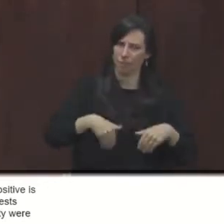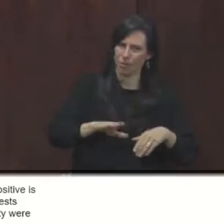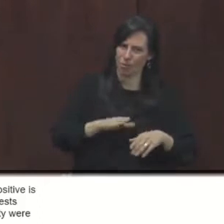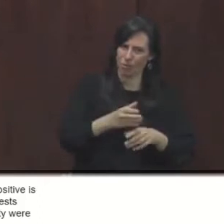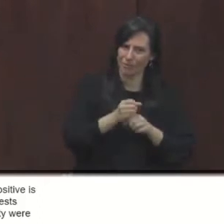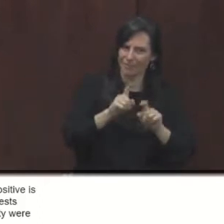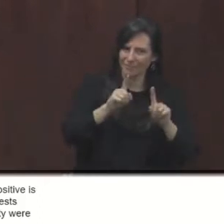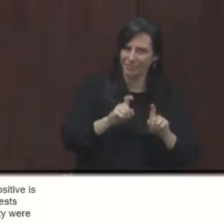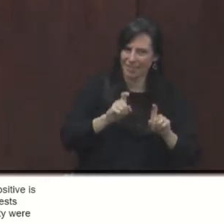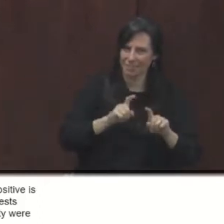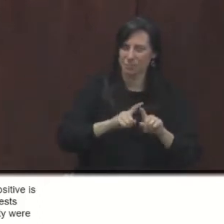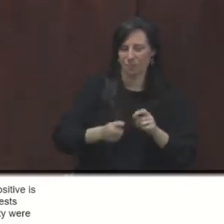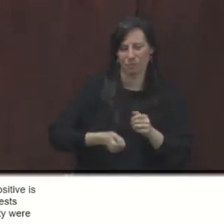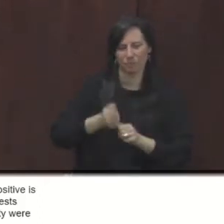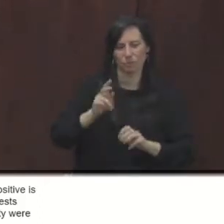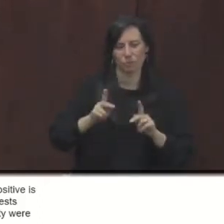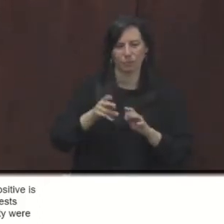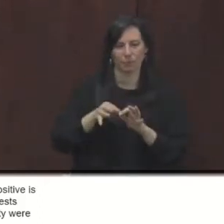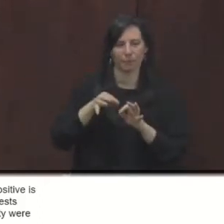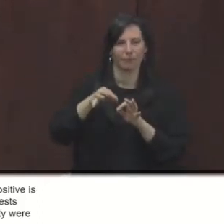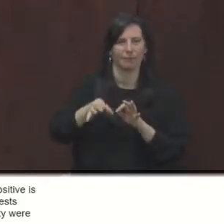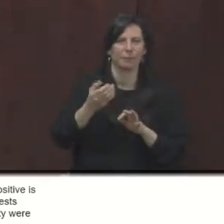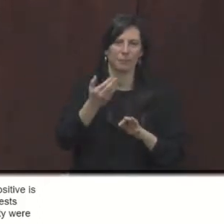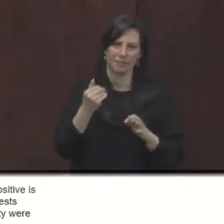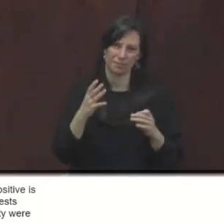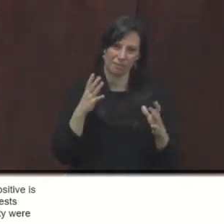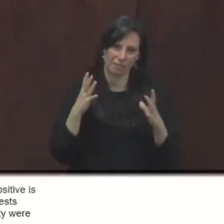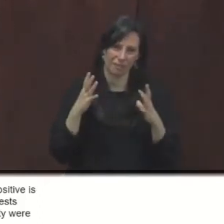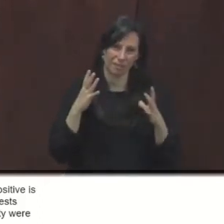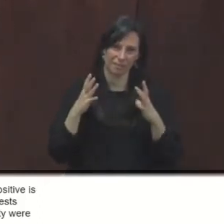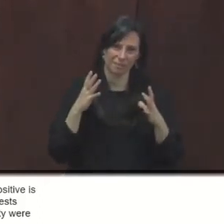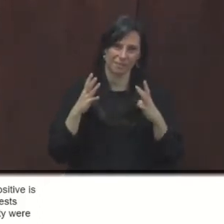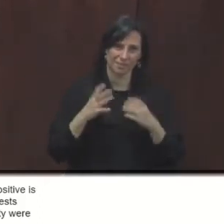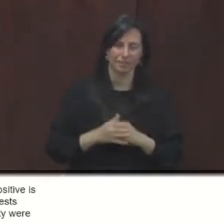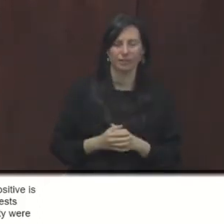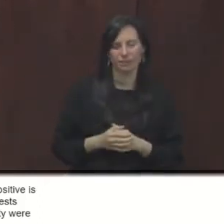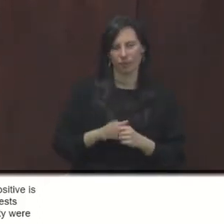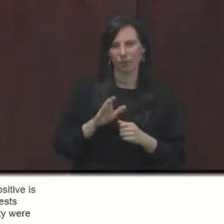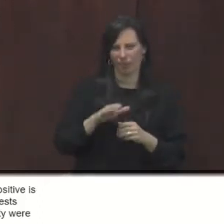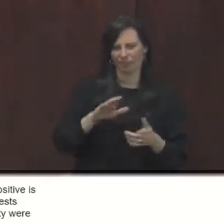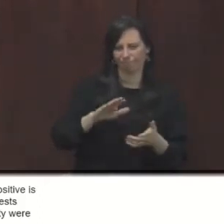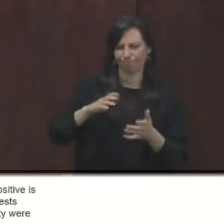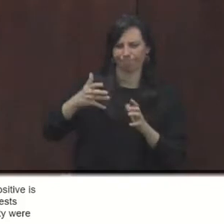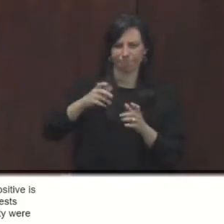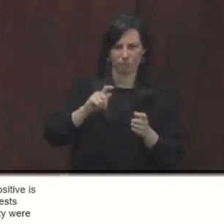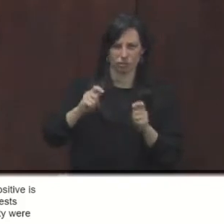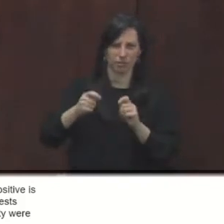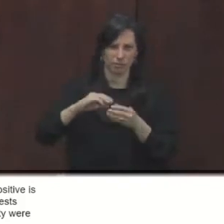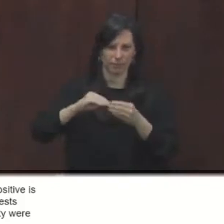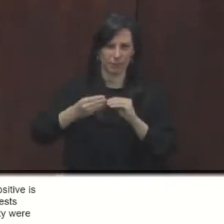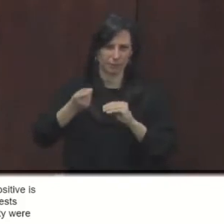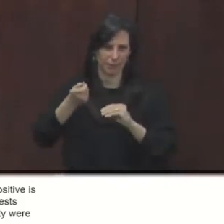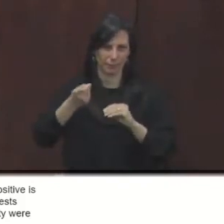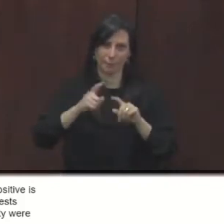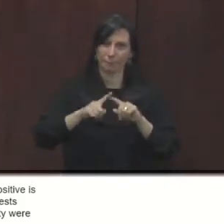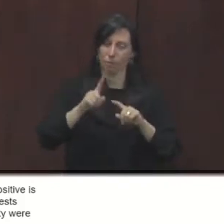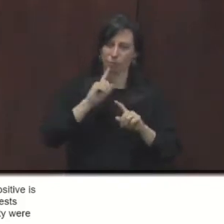So you start to see some of that being affected, but overall